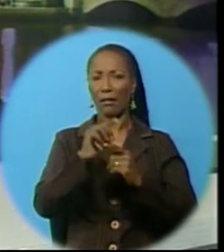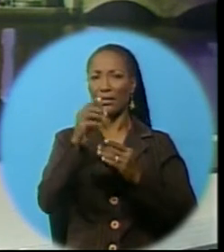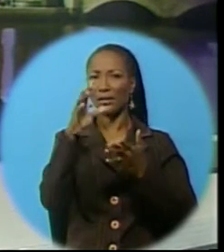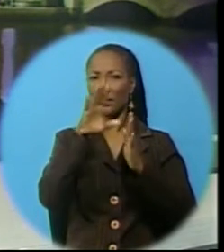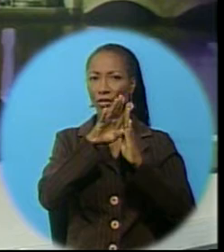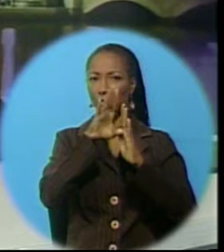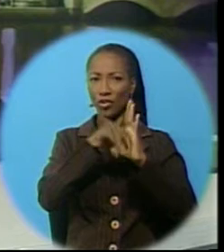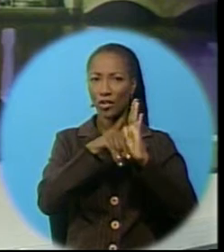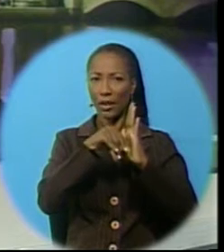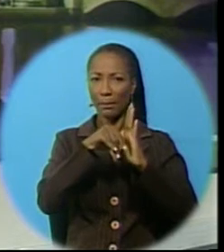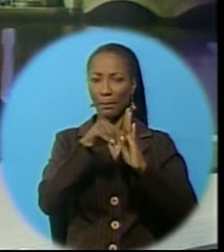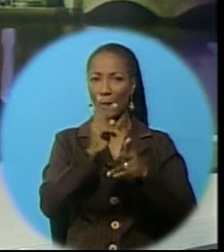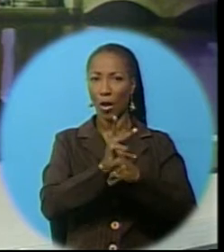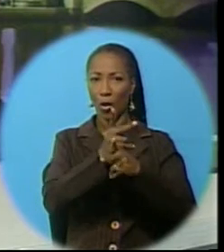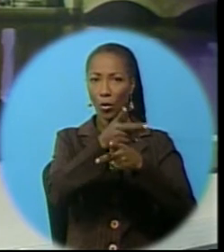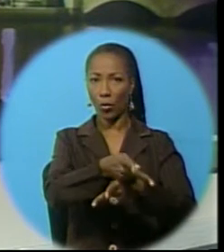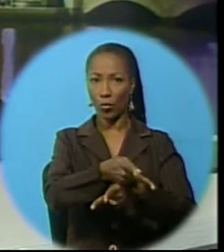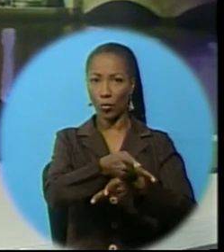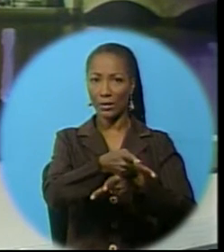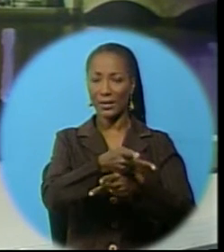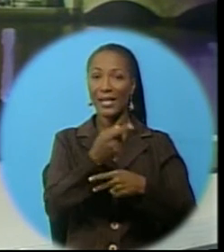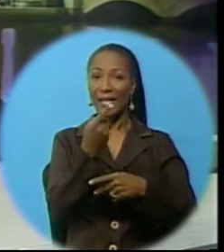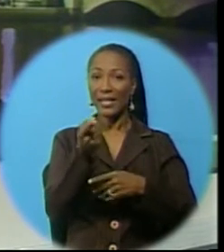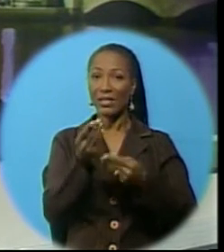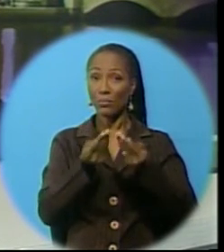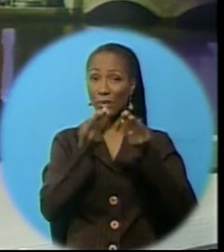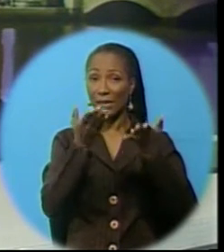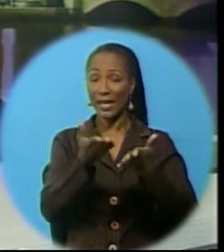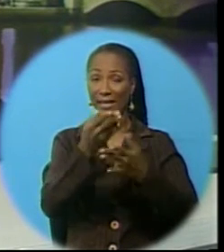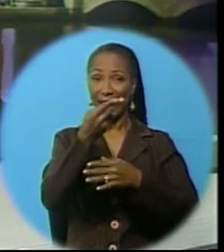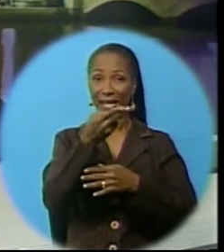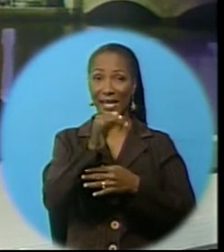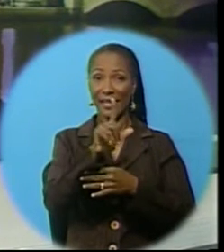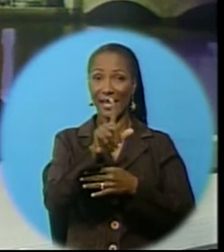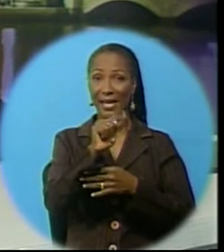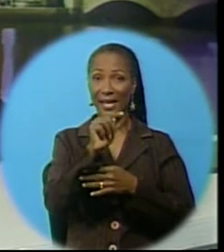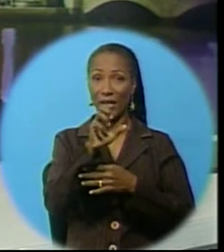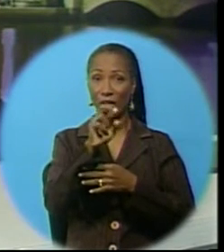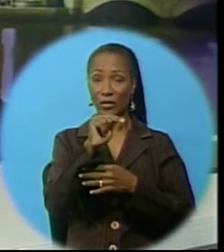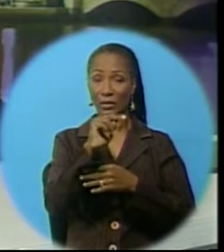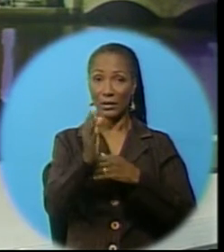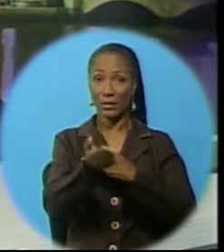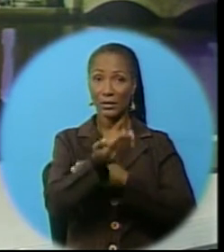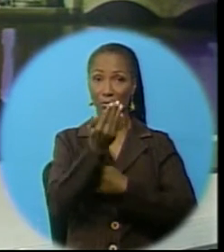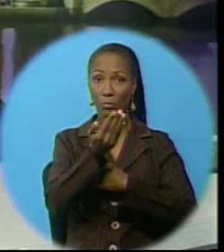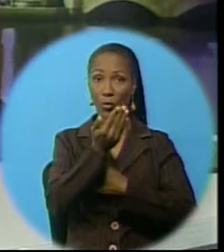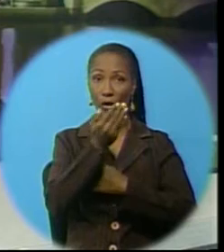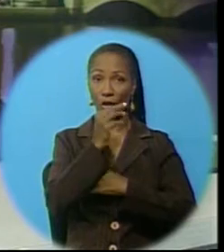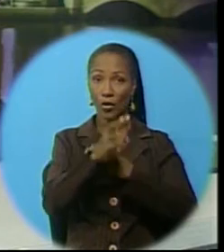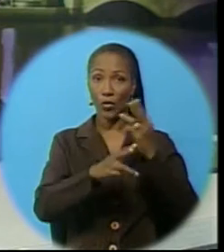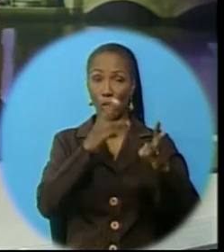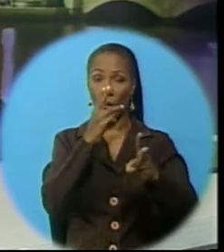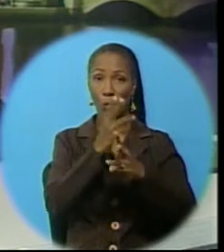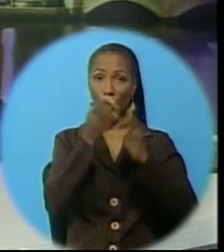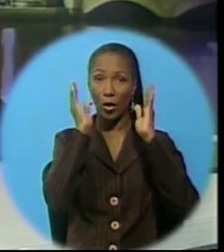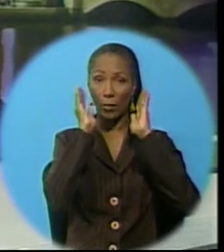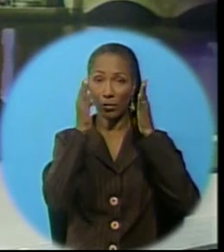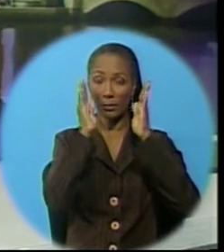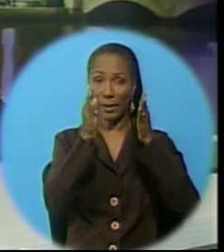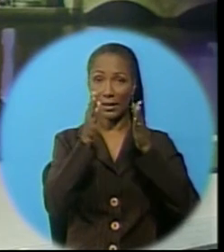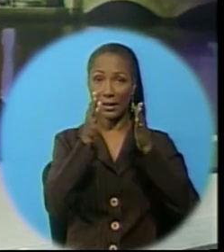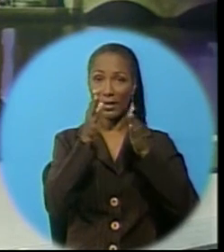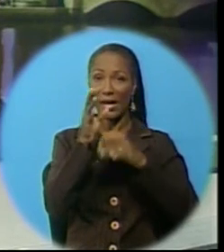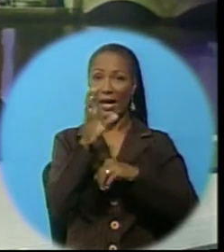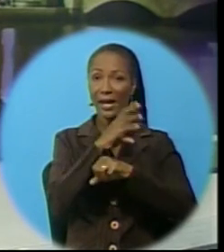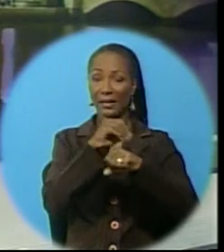countries. And he was delivering a presentation at the Hilton this morning entitled "The World Economic Perspectives and Its Impact on the Public Debt